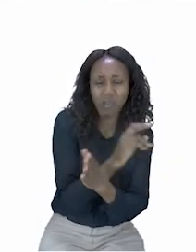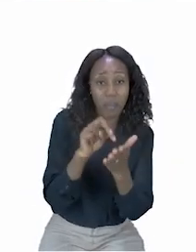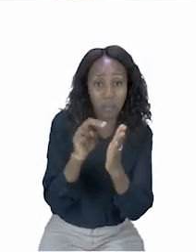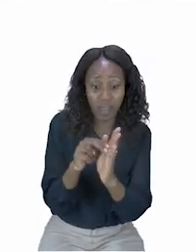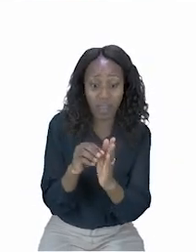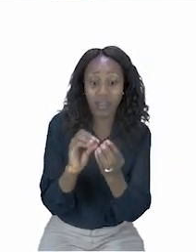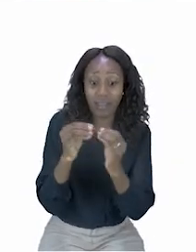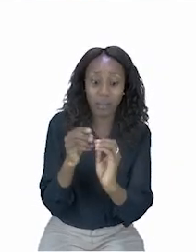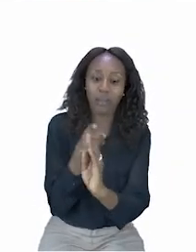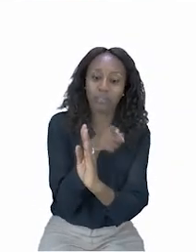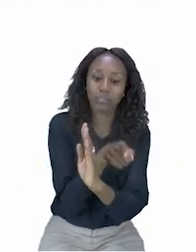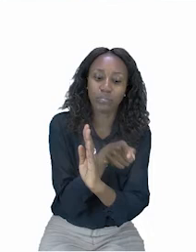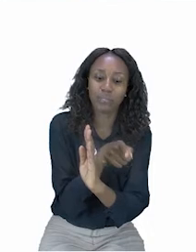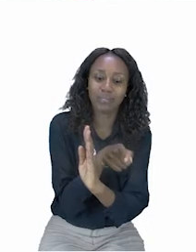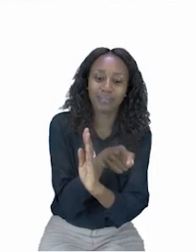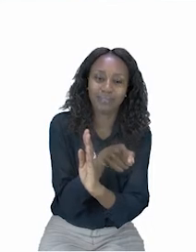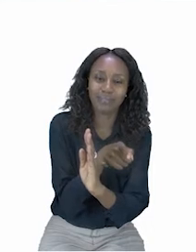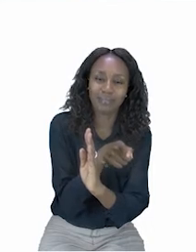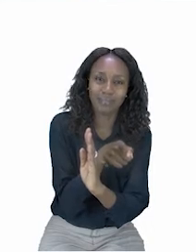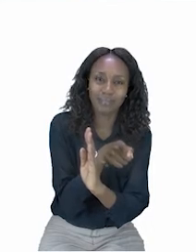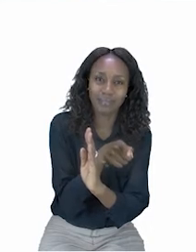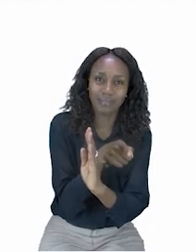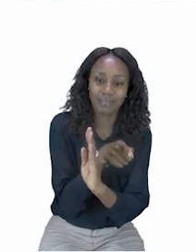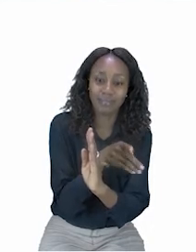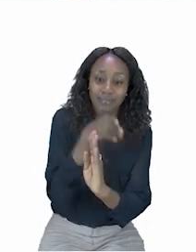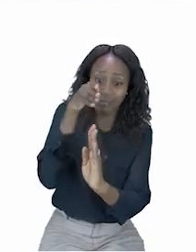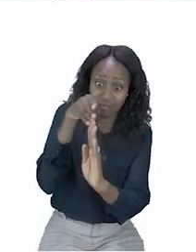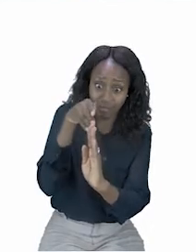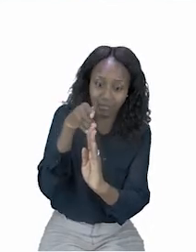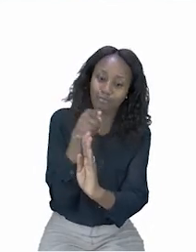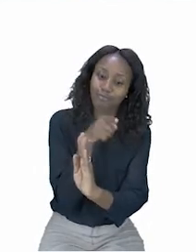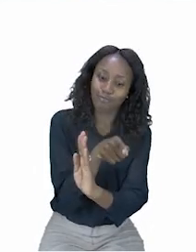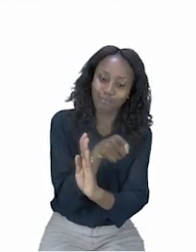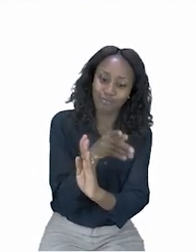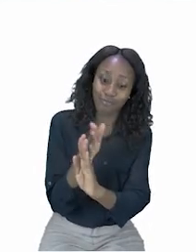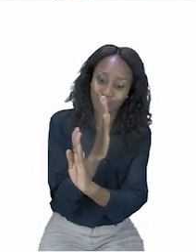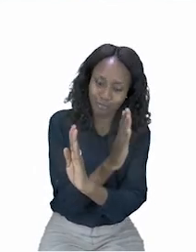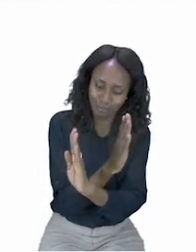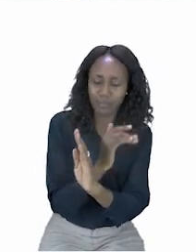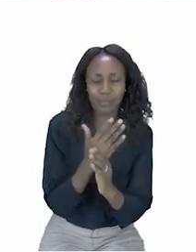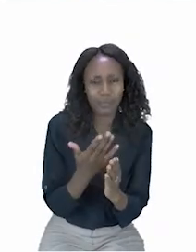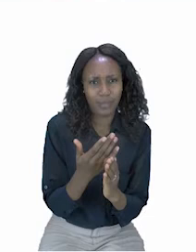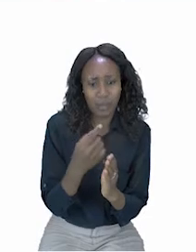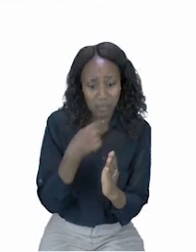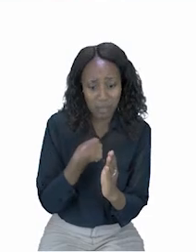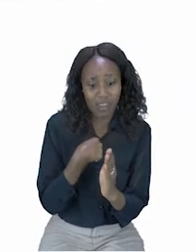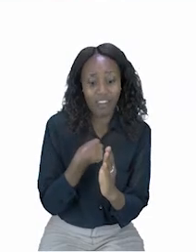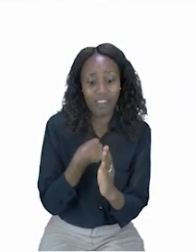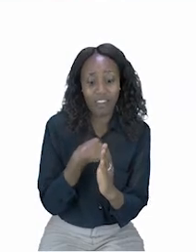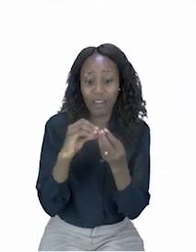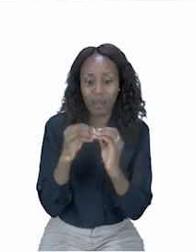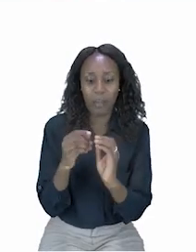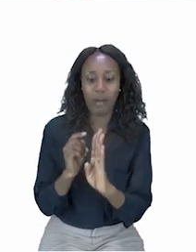number in front of the number we have been given. So I am a number and we want to find